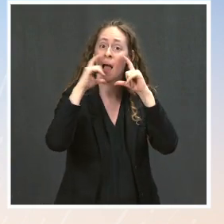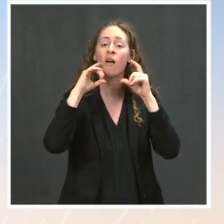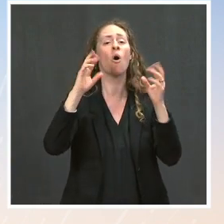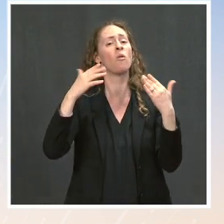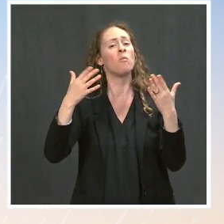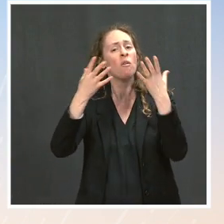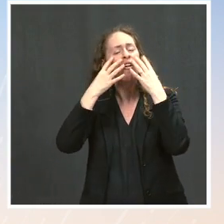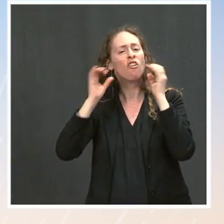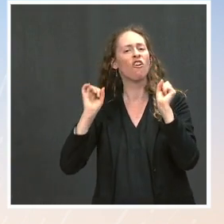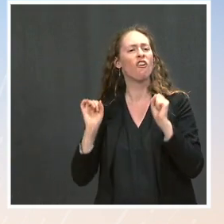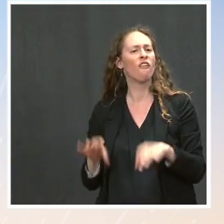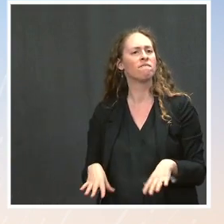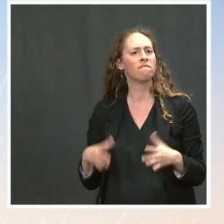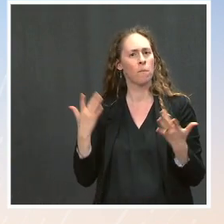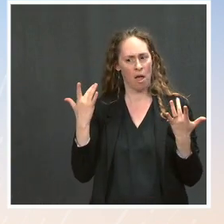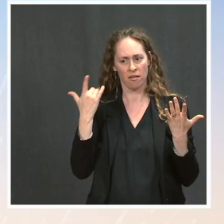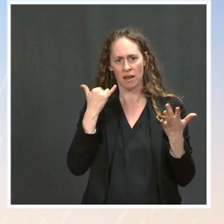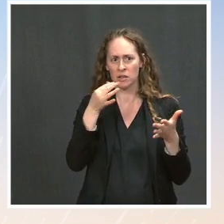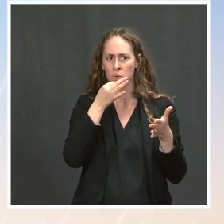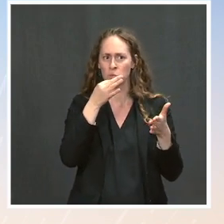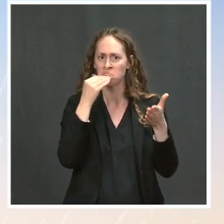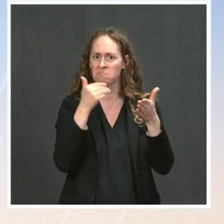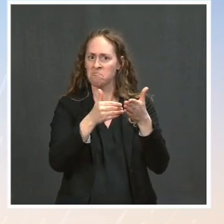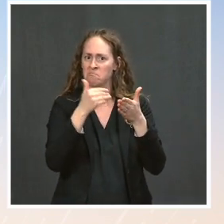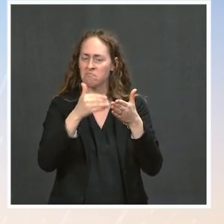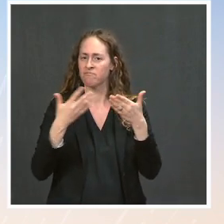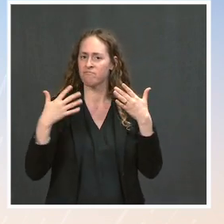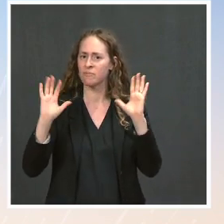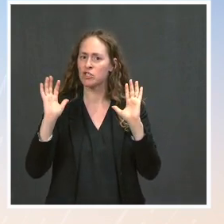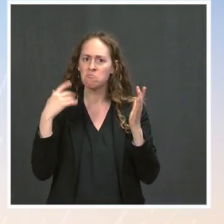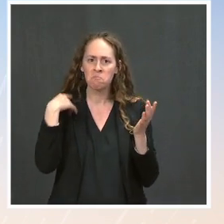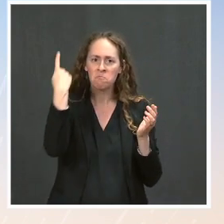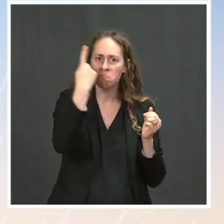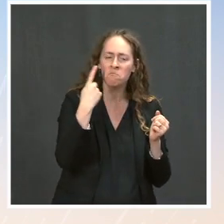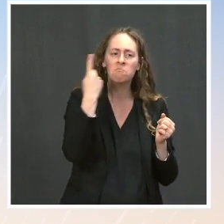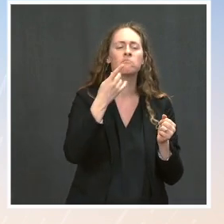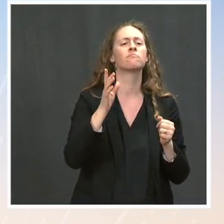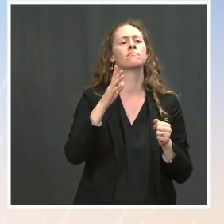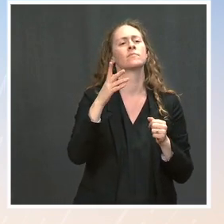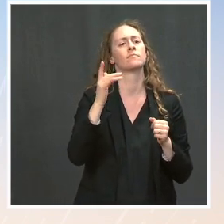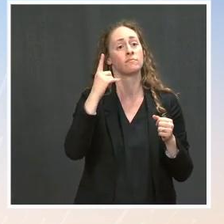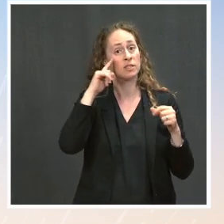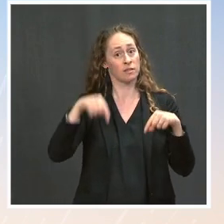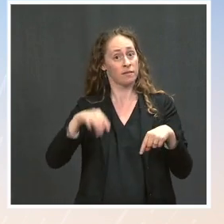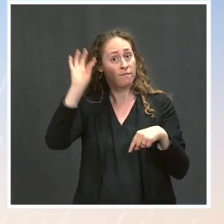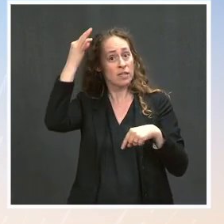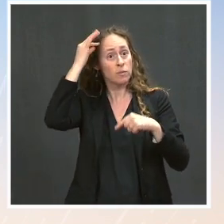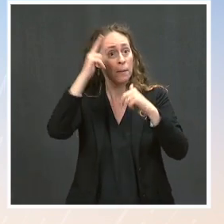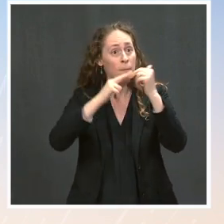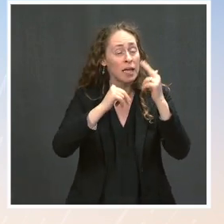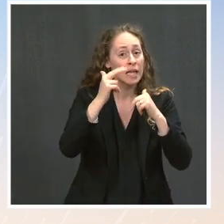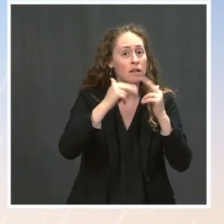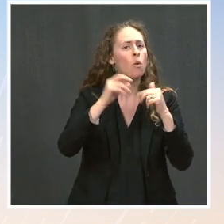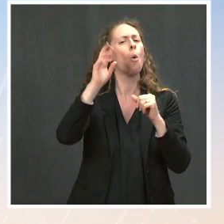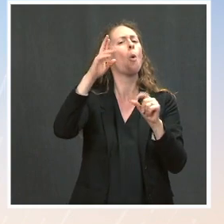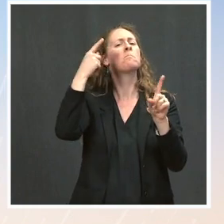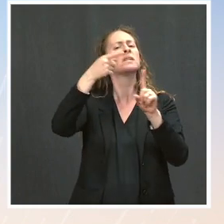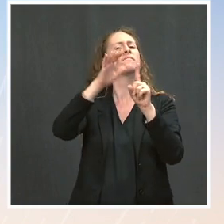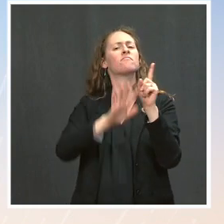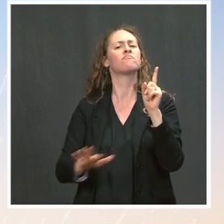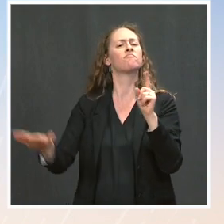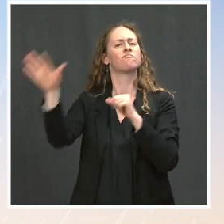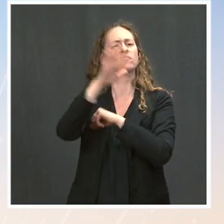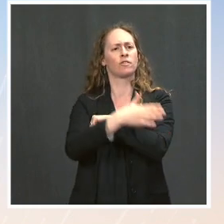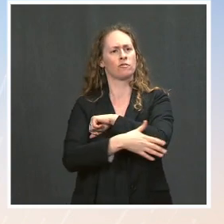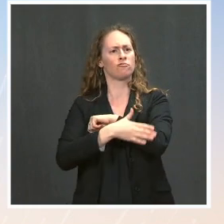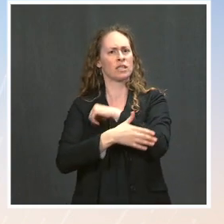days, roughly, of the Biden presidency? And what about for the broader country? What science, what research are you using to guide you? Well, I know there's